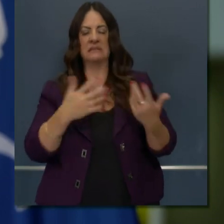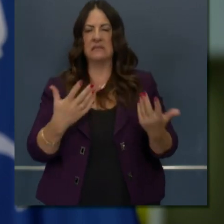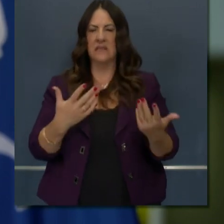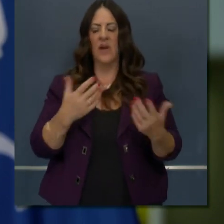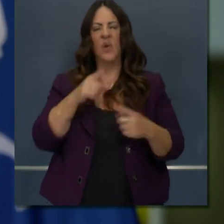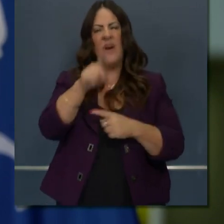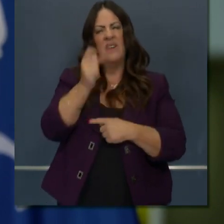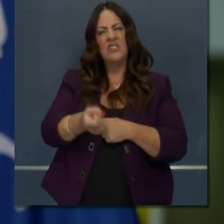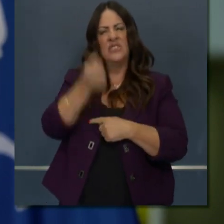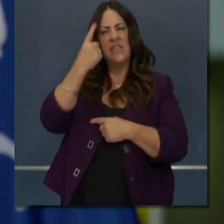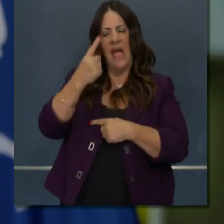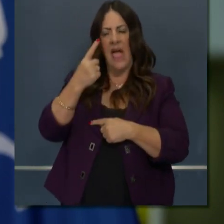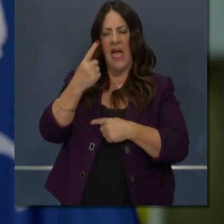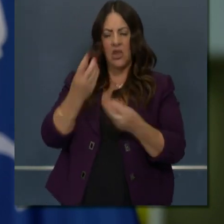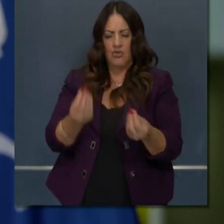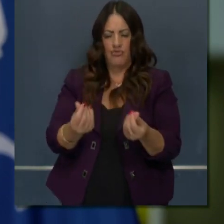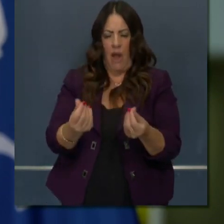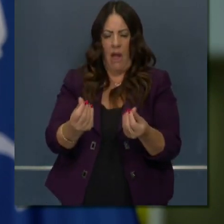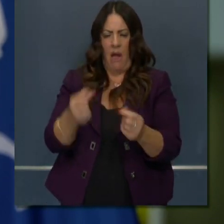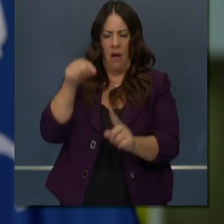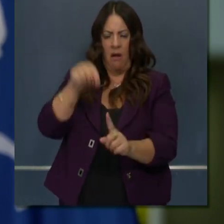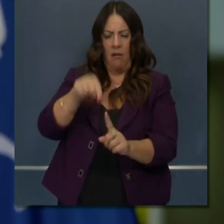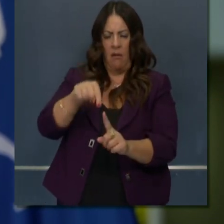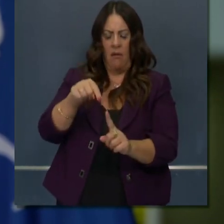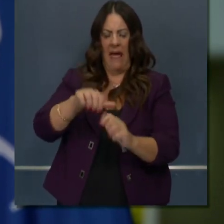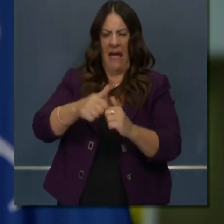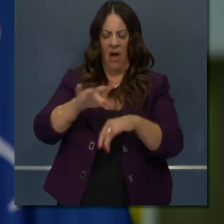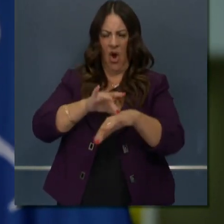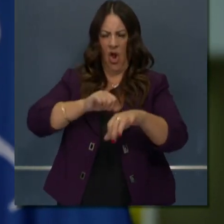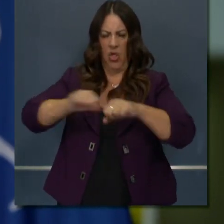ground shaking, and that's a scientific